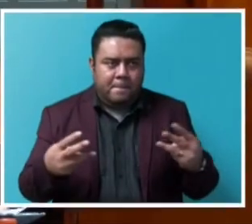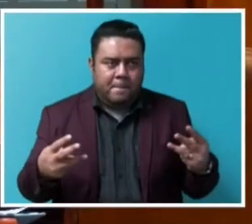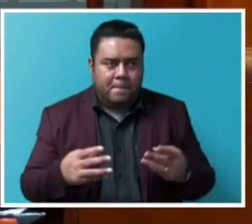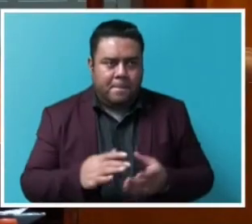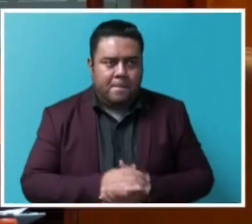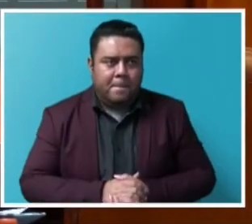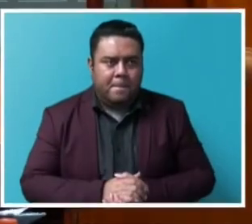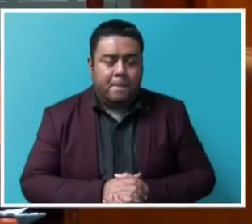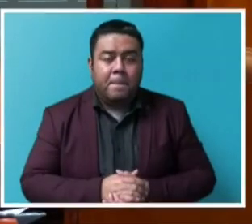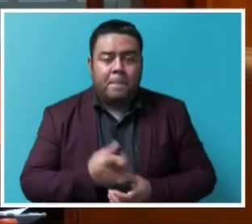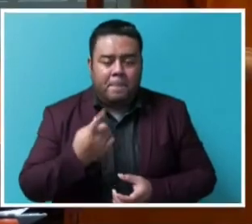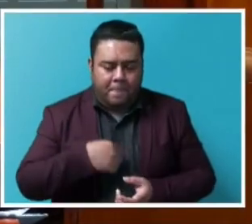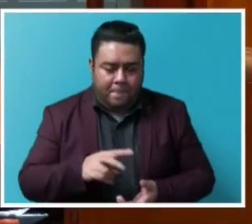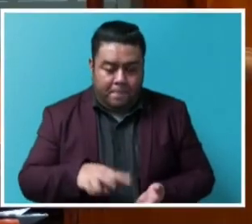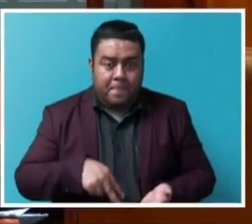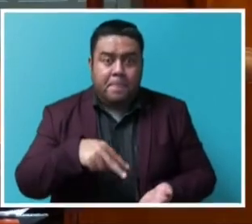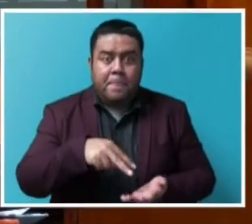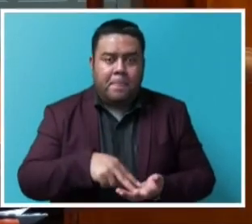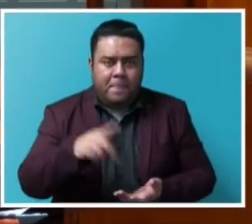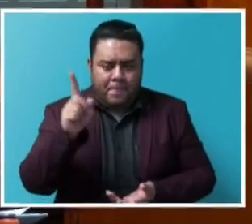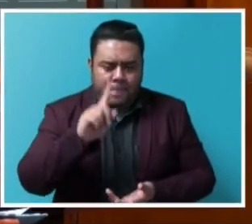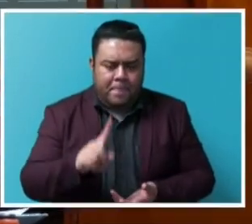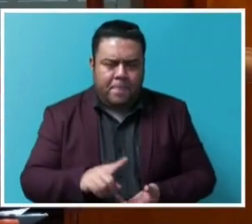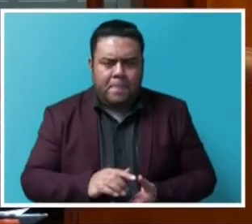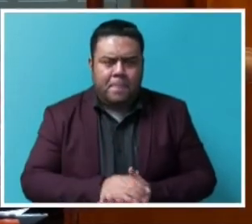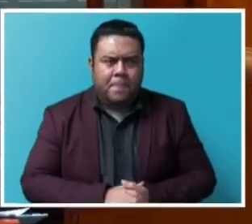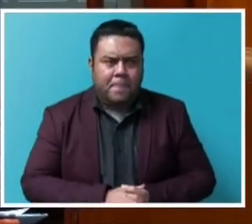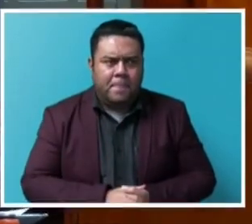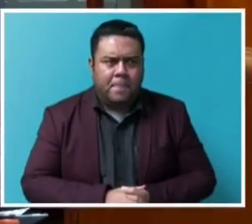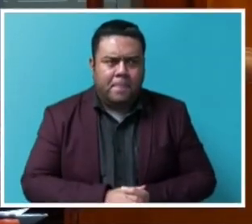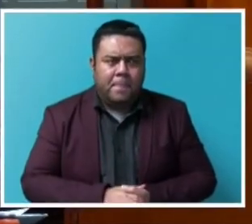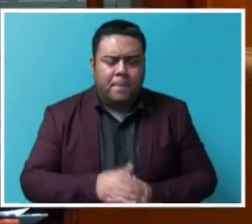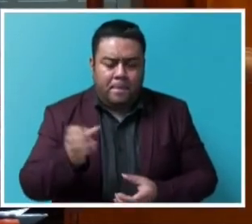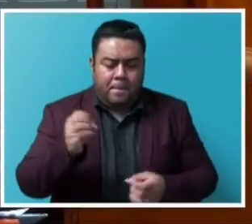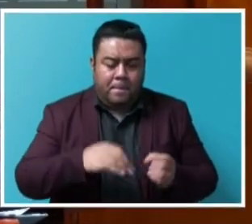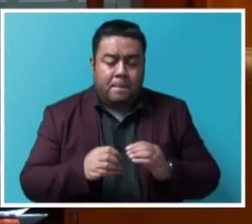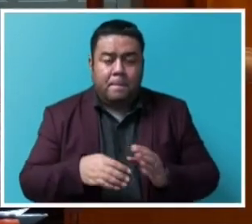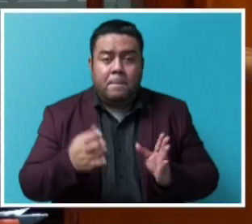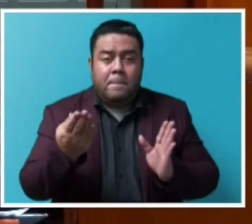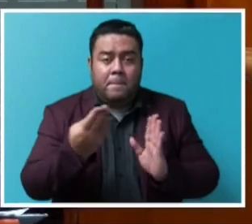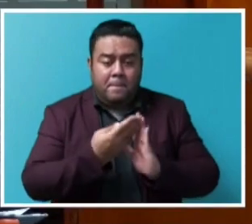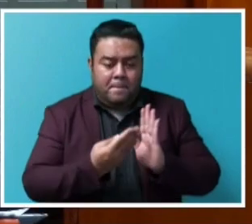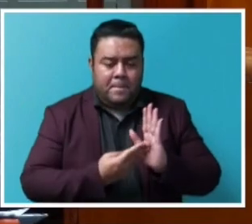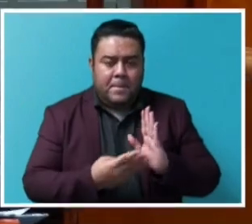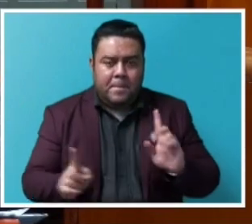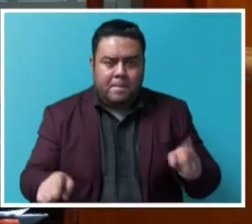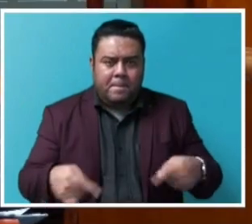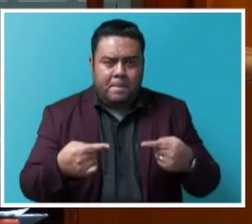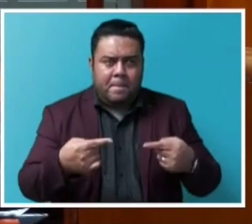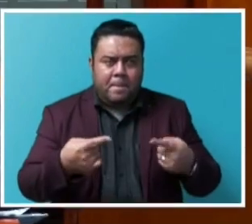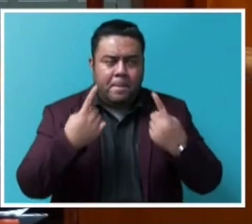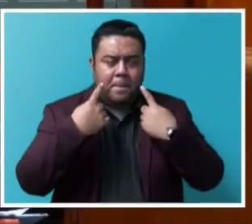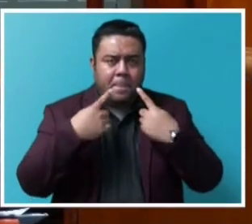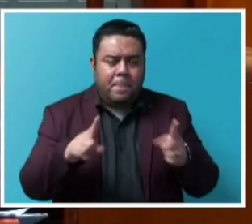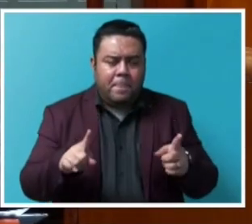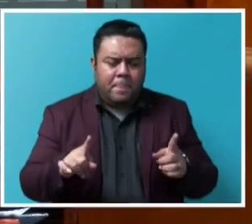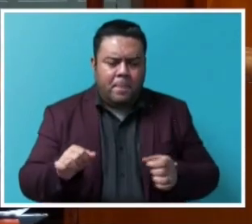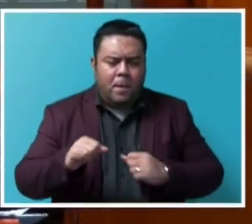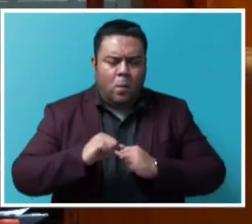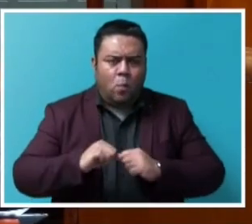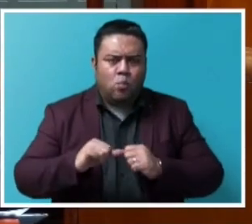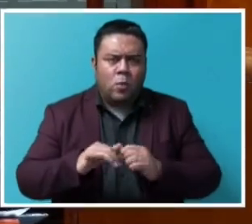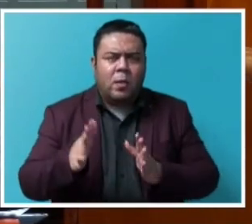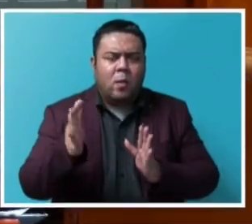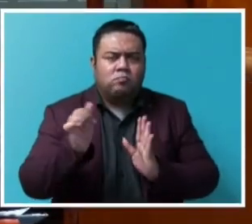I rise today to not merely contribute to the budget debate, but to declare war on Fiji's number one